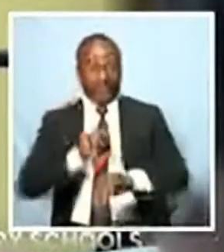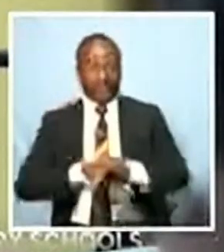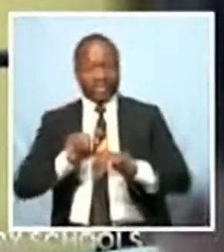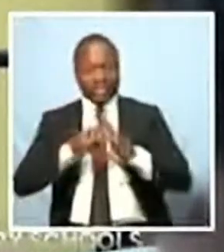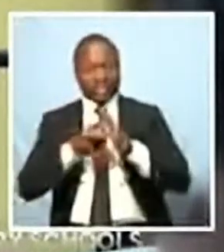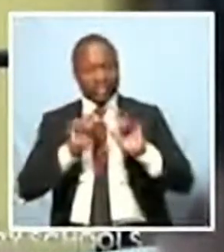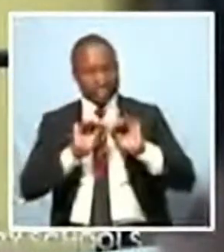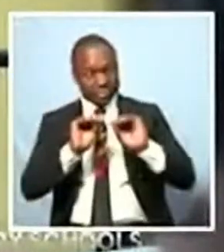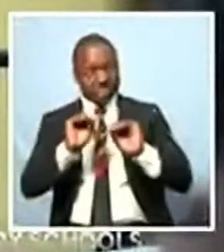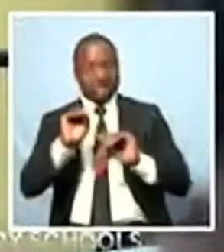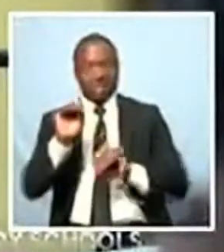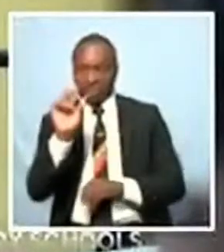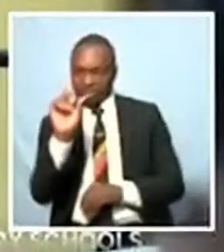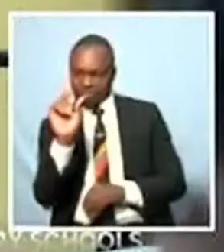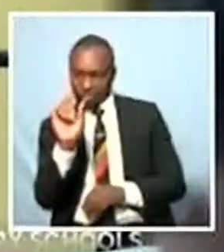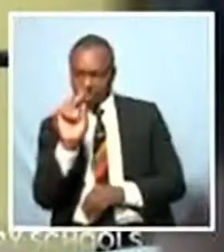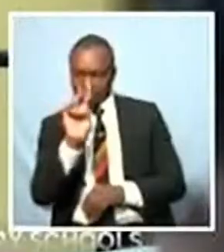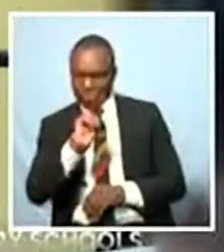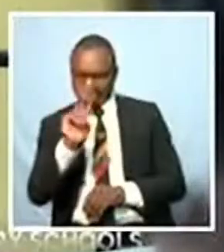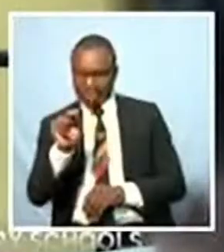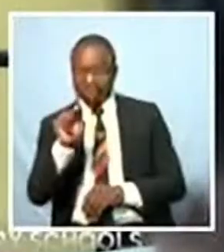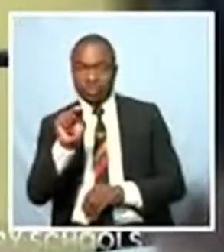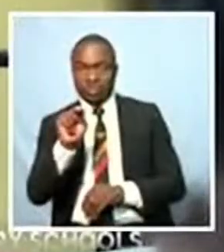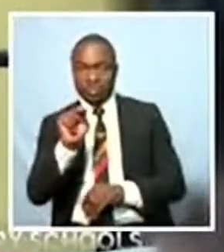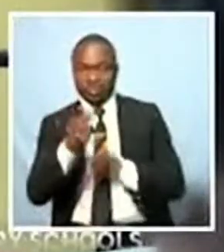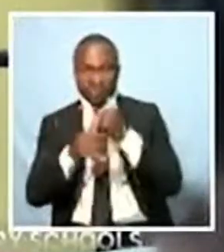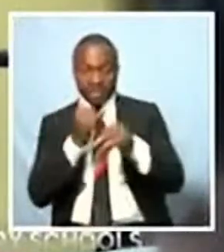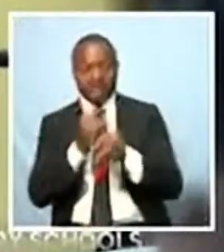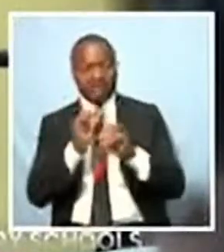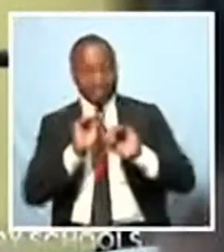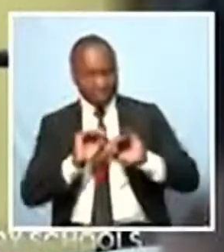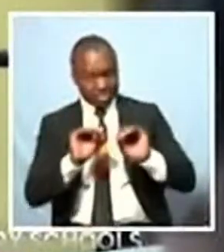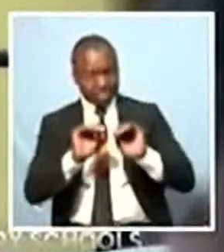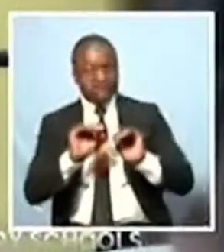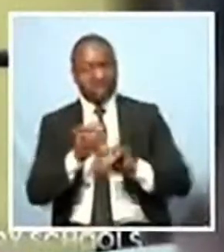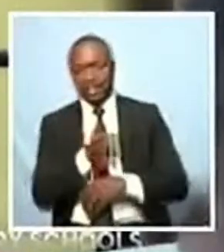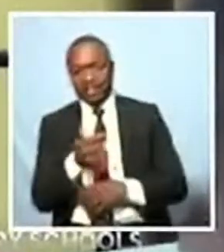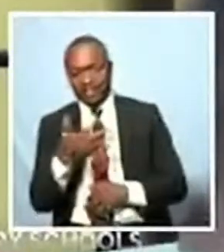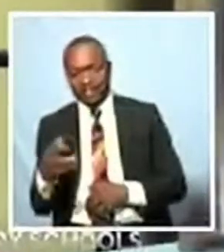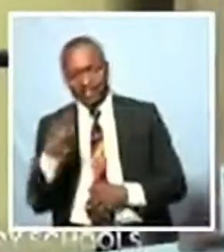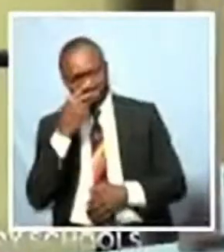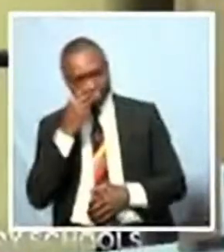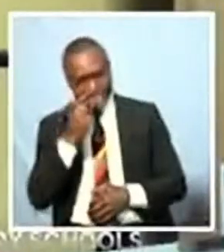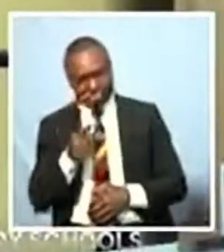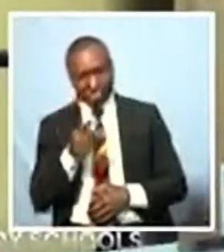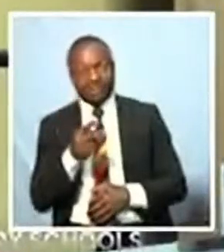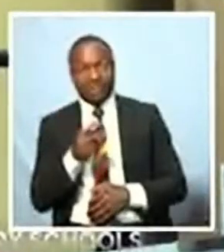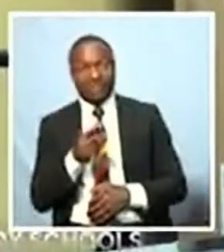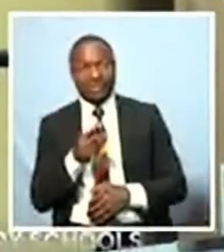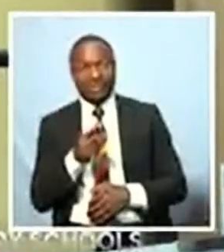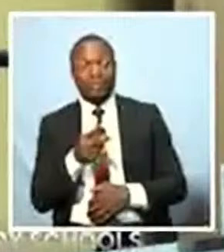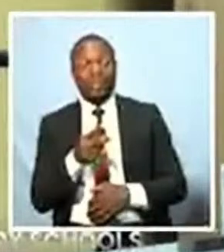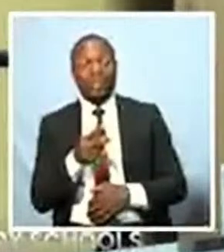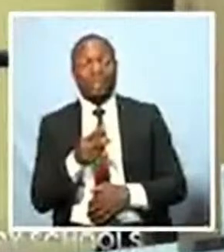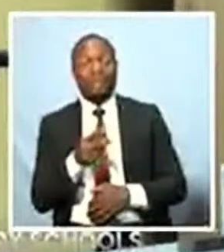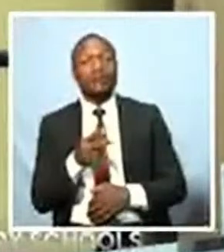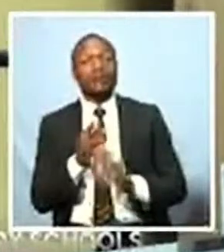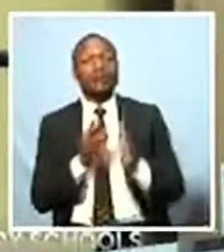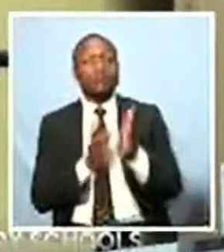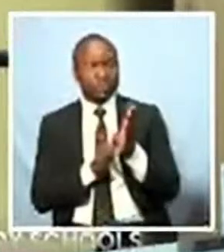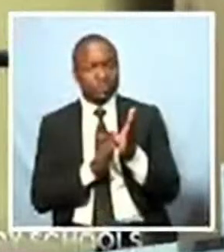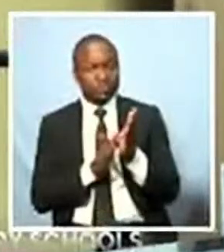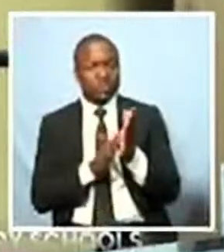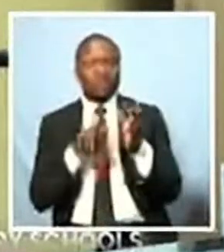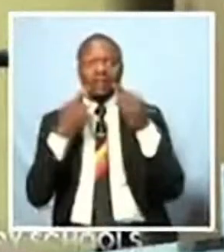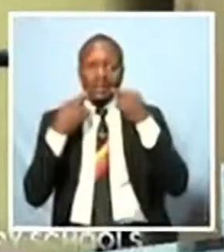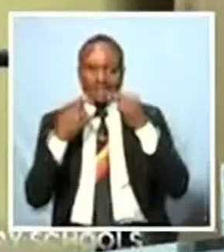For almost 22 years I was teaching. The other thing I noticed is in the good schools where